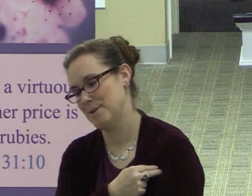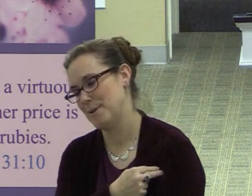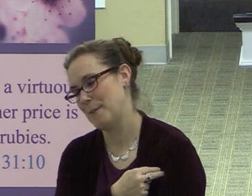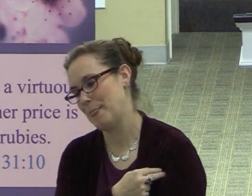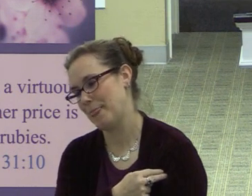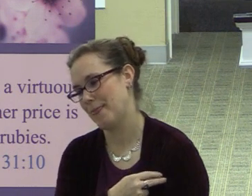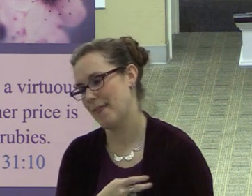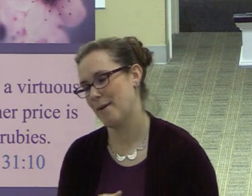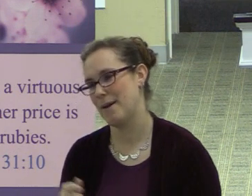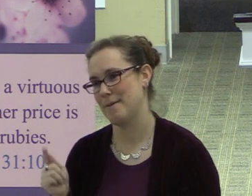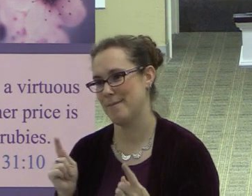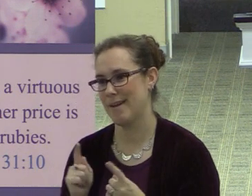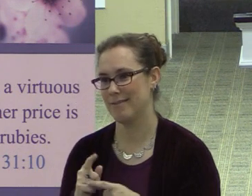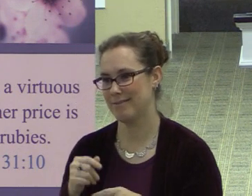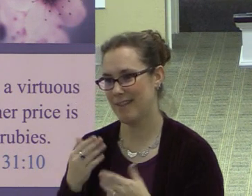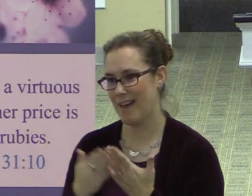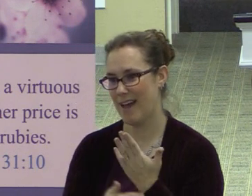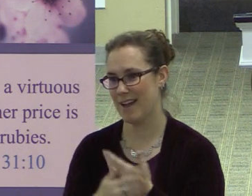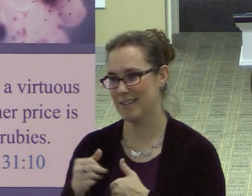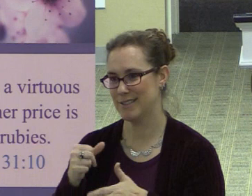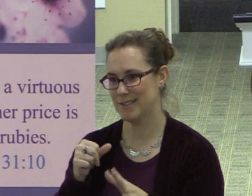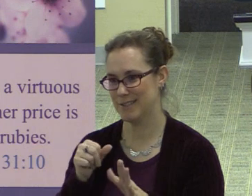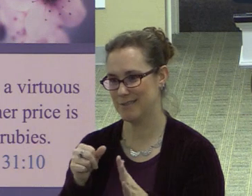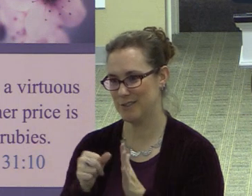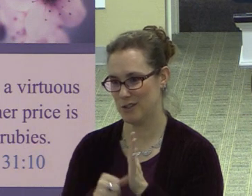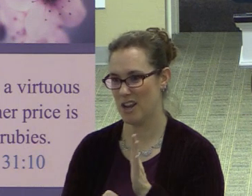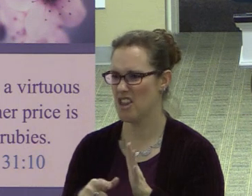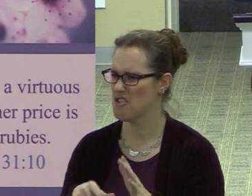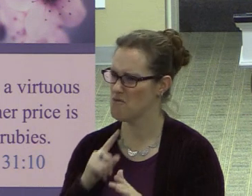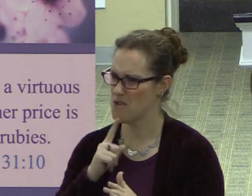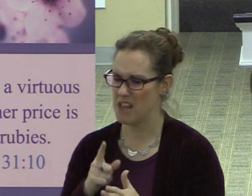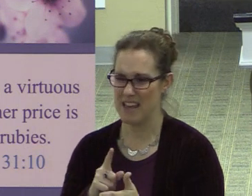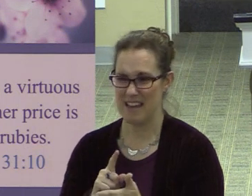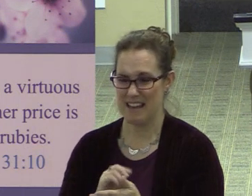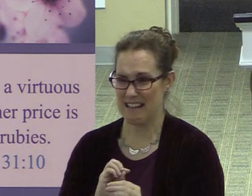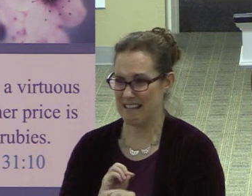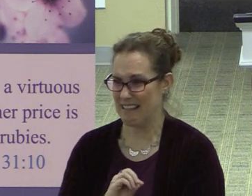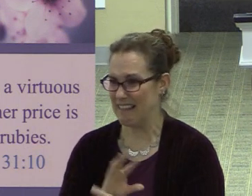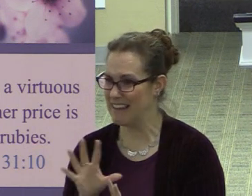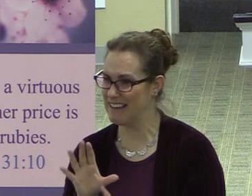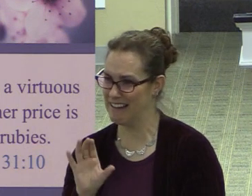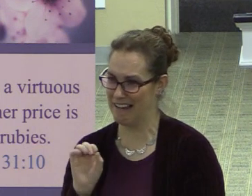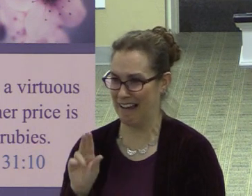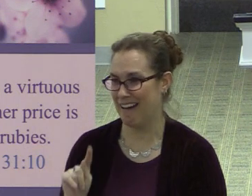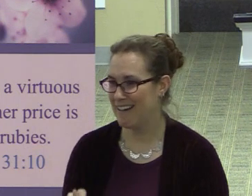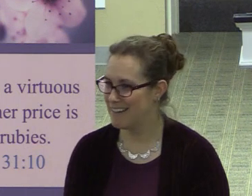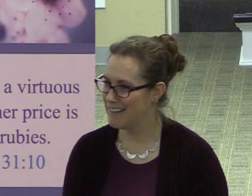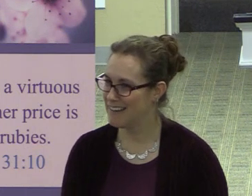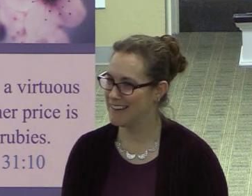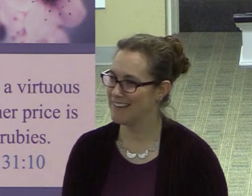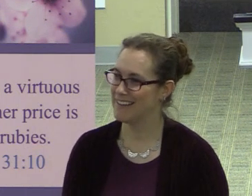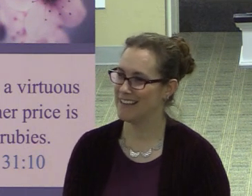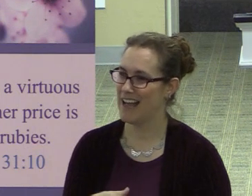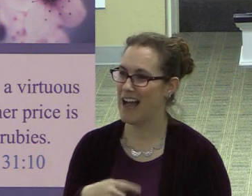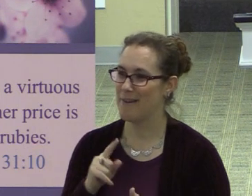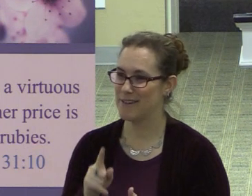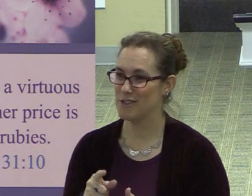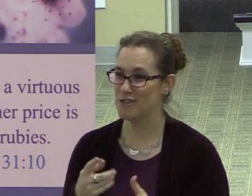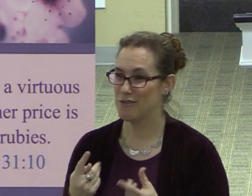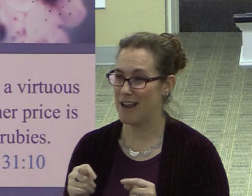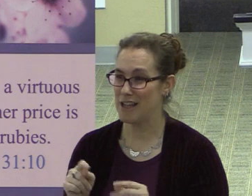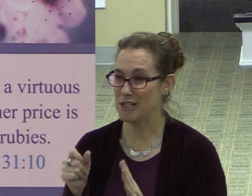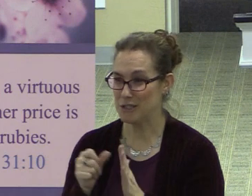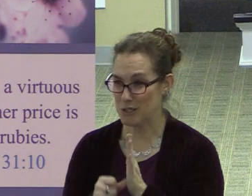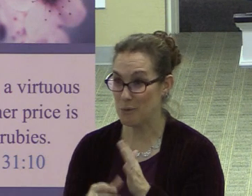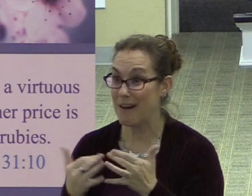And we meet the hand surgeon. He looks at his hand and goes, wow, this is a really clean cut. He goes, because it was a razor blade. So right through, this is really clean. He goes, I'm going to try and do the